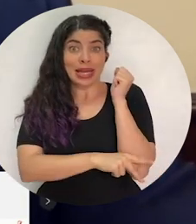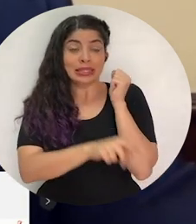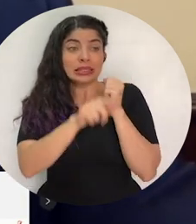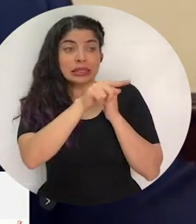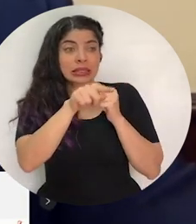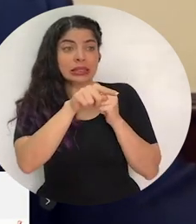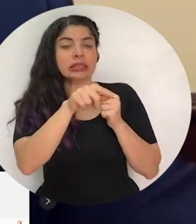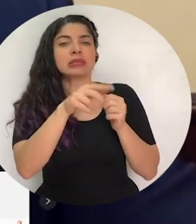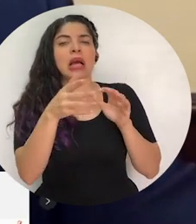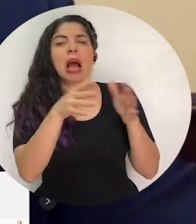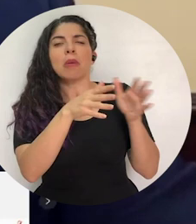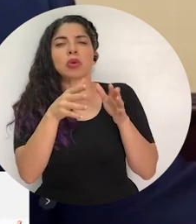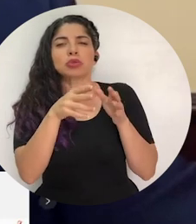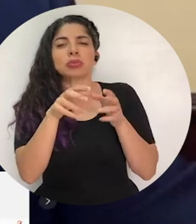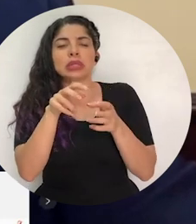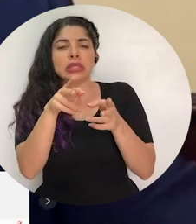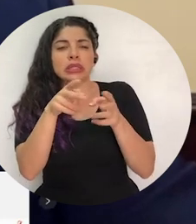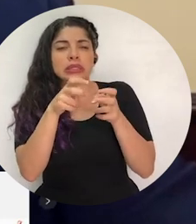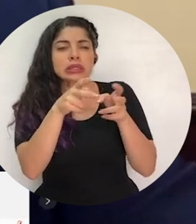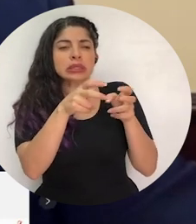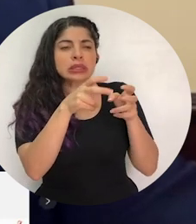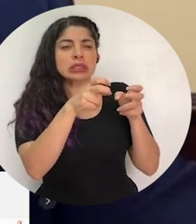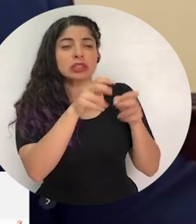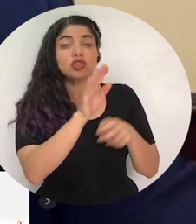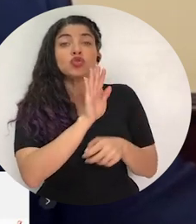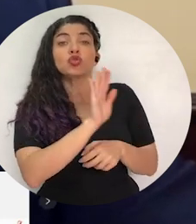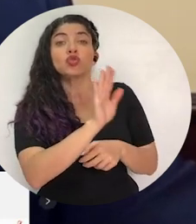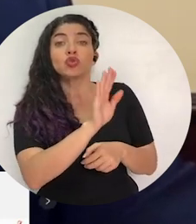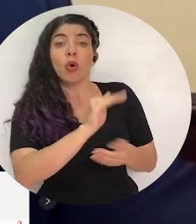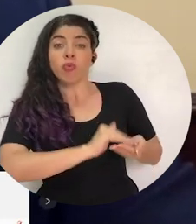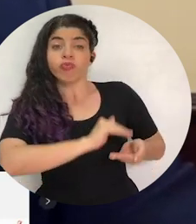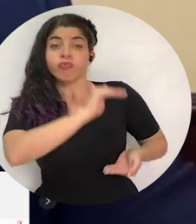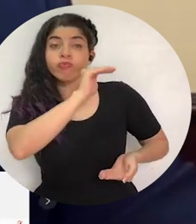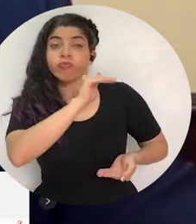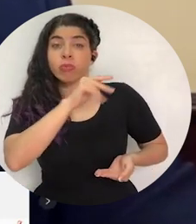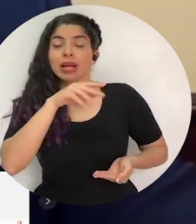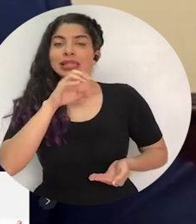with the amount of approximately the equivalent of their